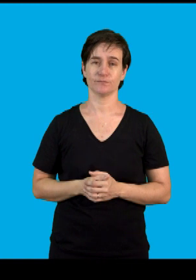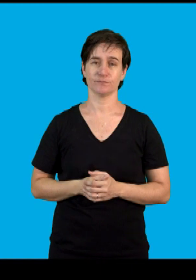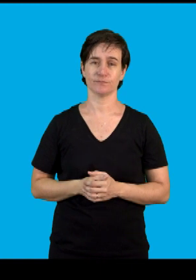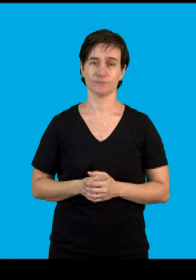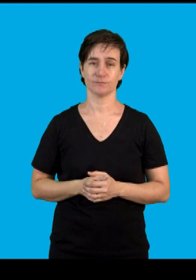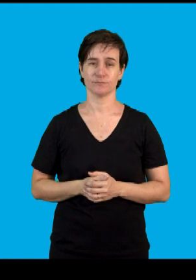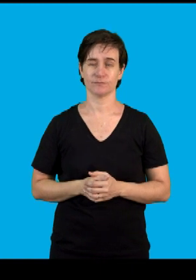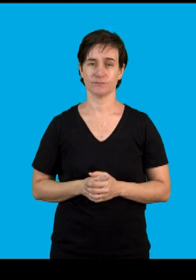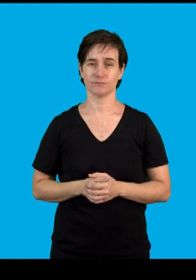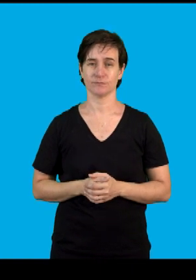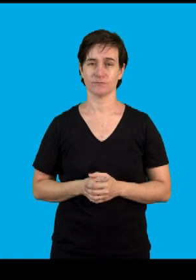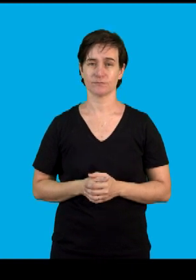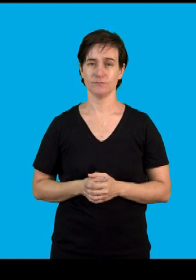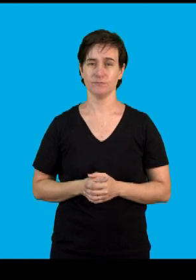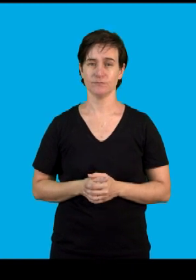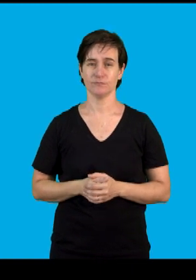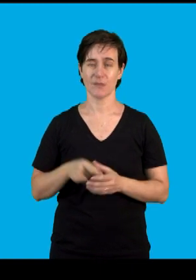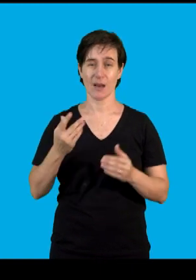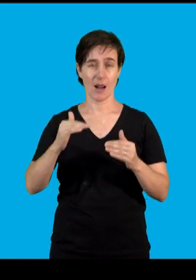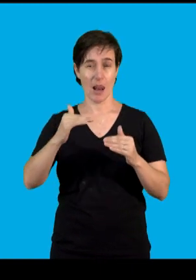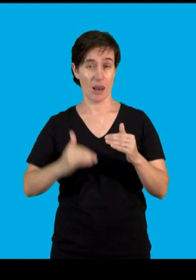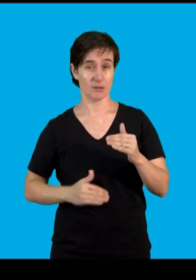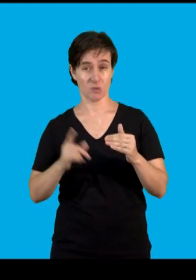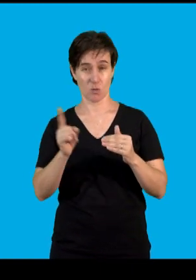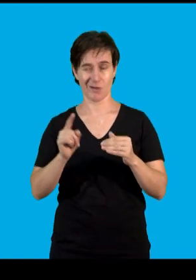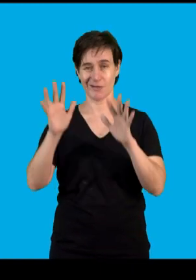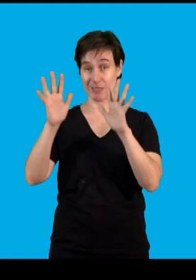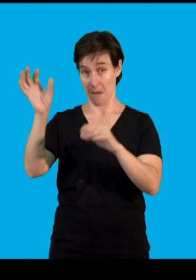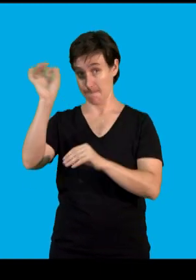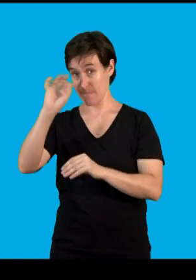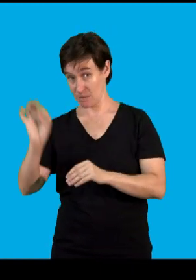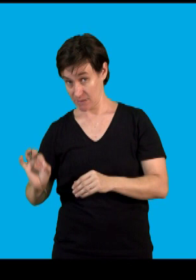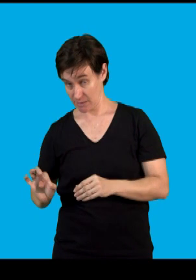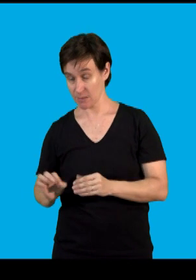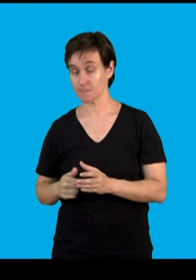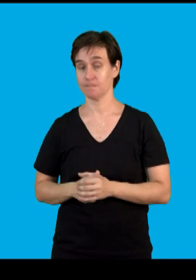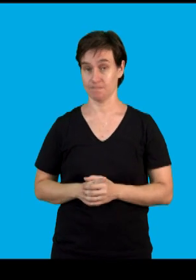745,614.04, and then you are going to deduct the